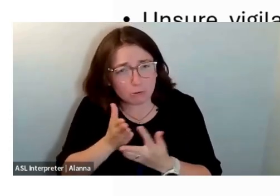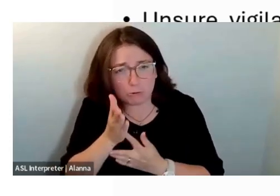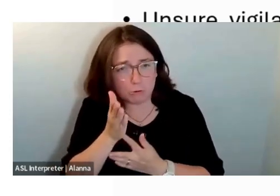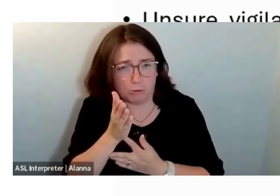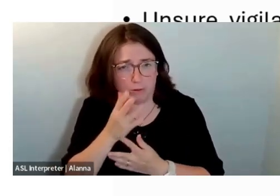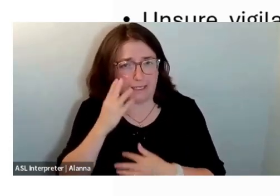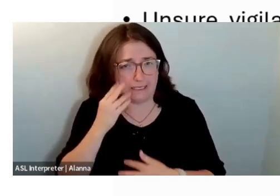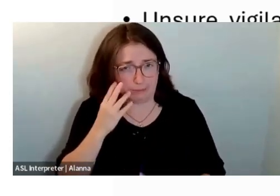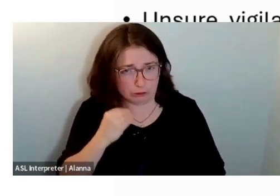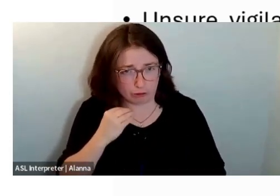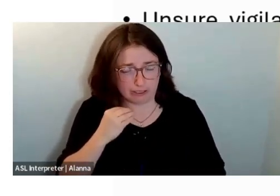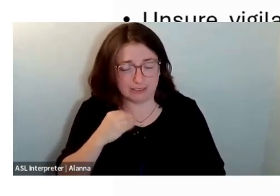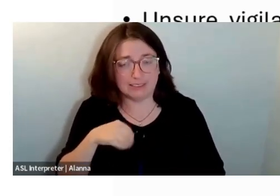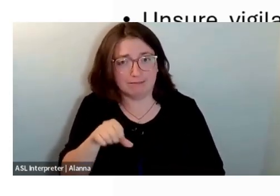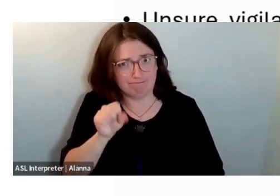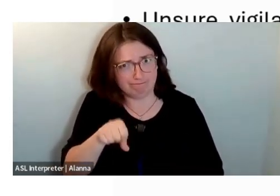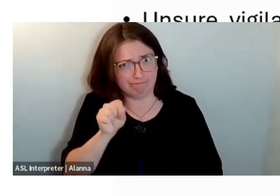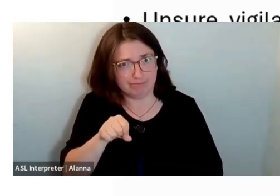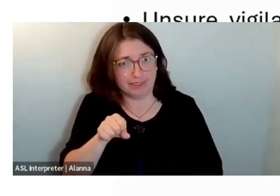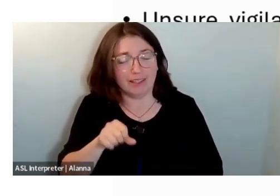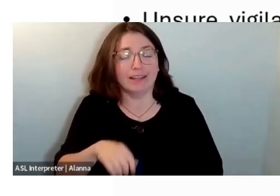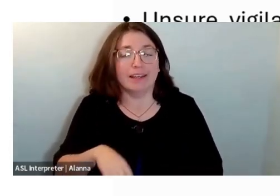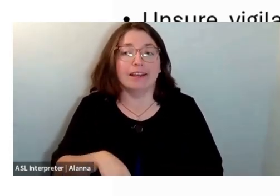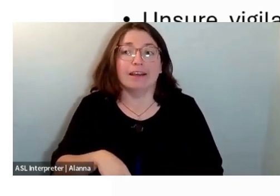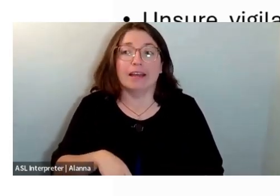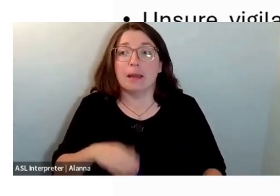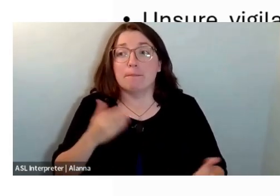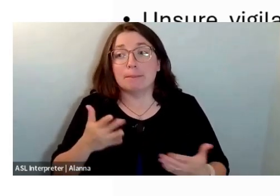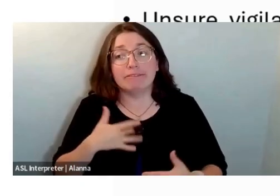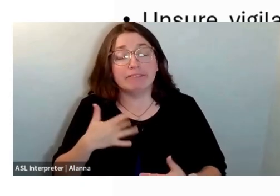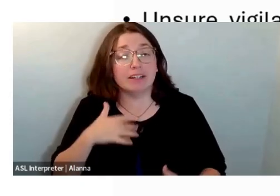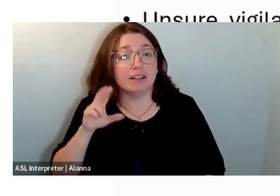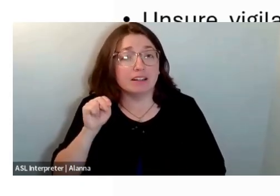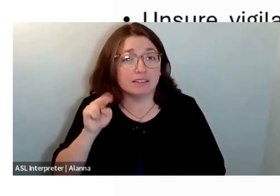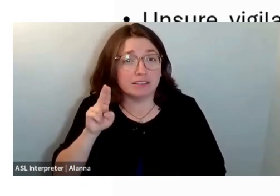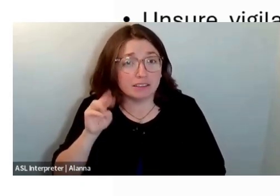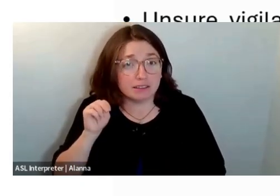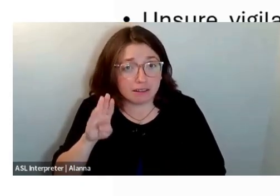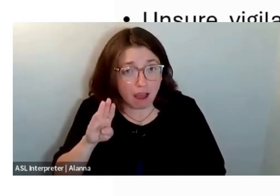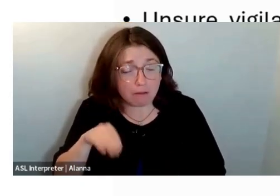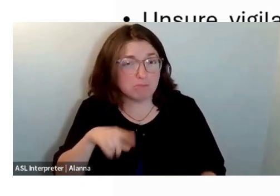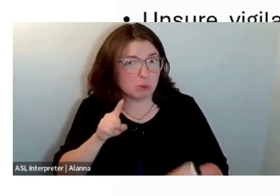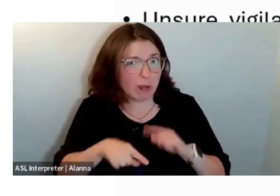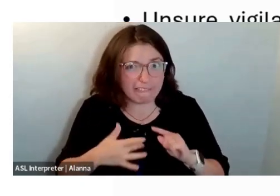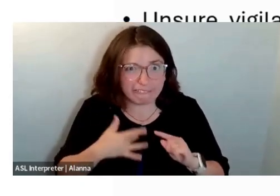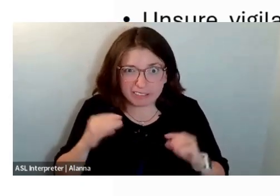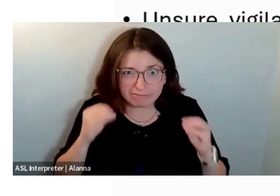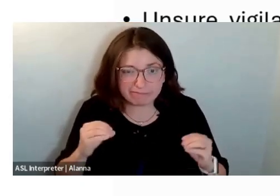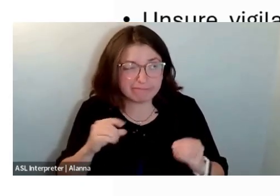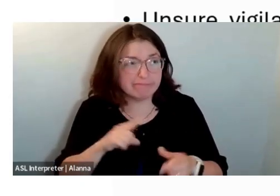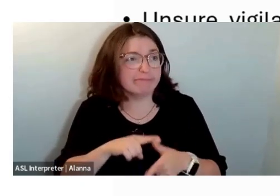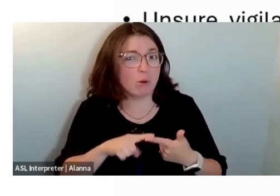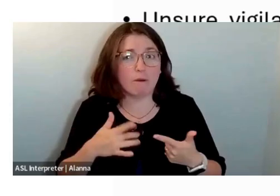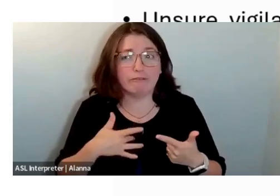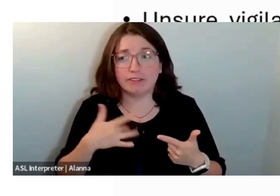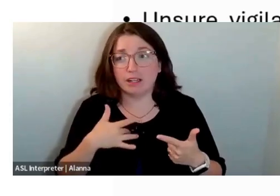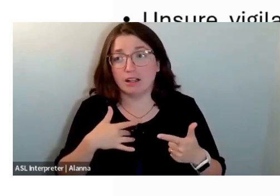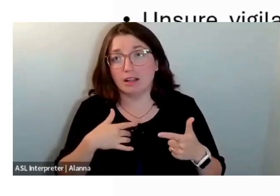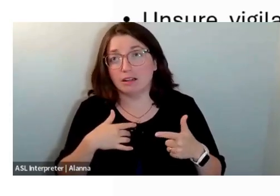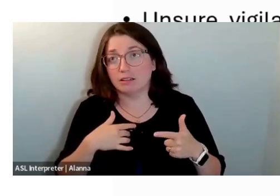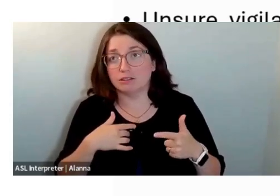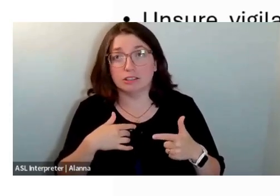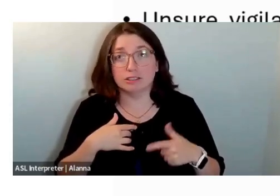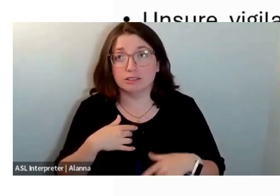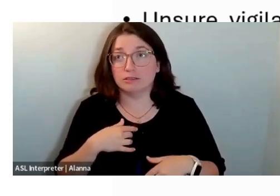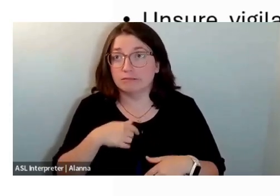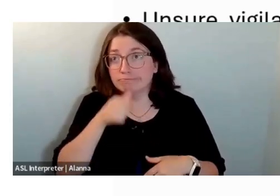this. And it may show up as numbness. It can show up as sort of going on autopilot or feeling